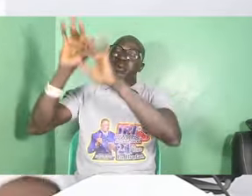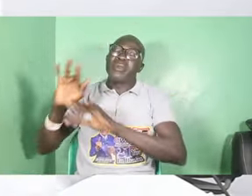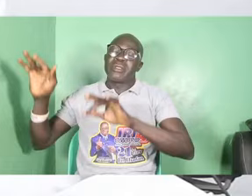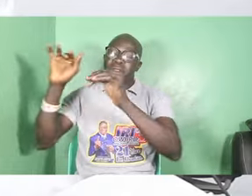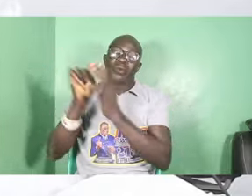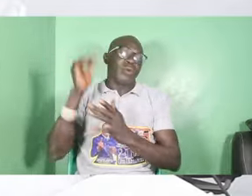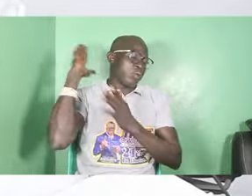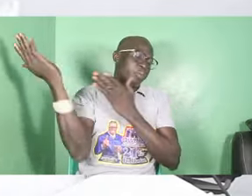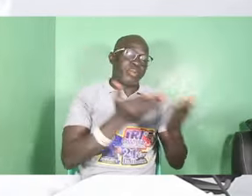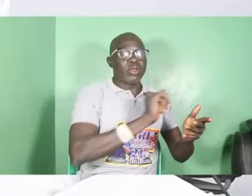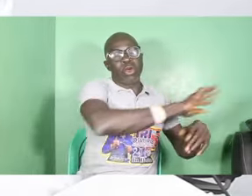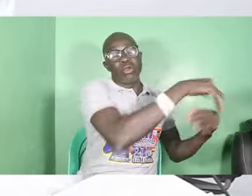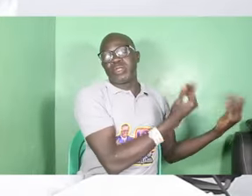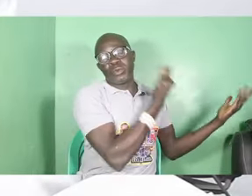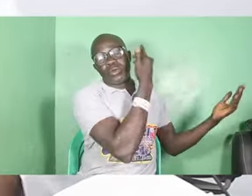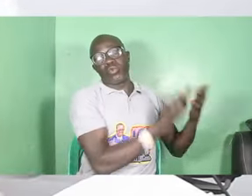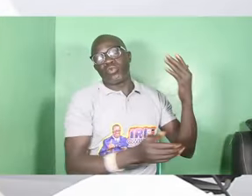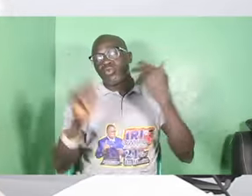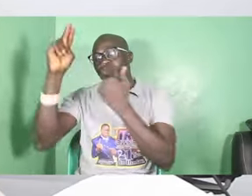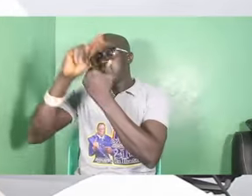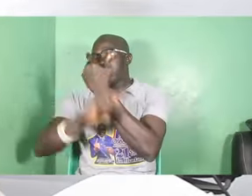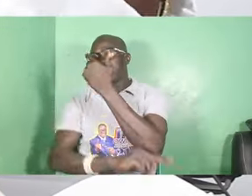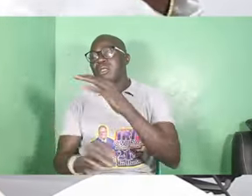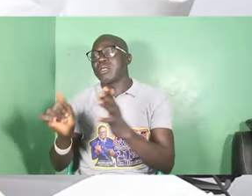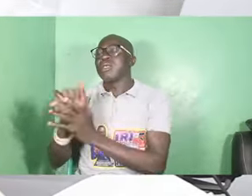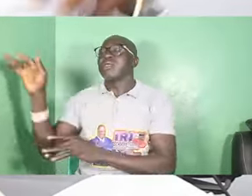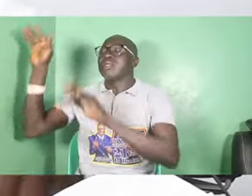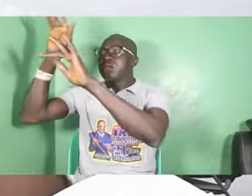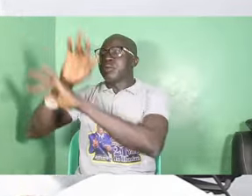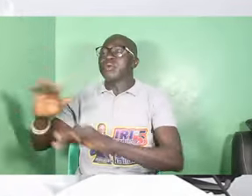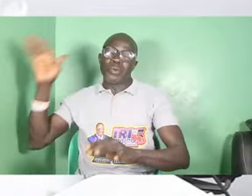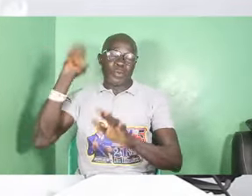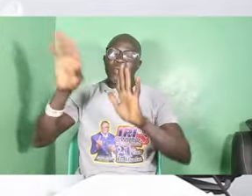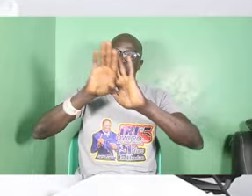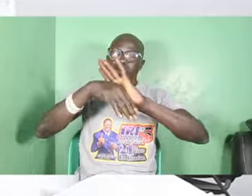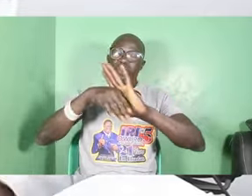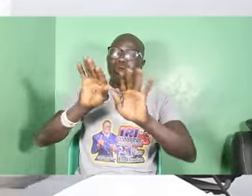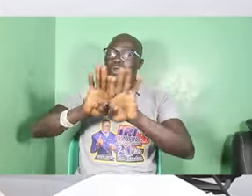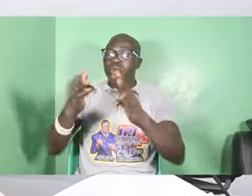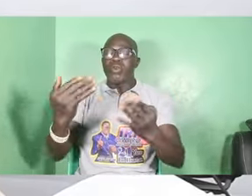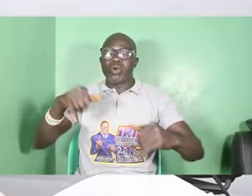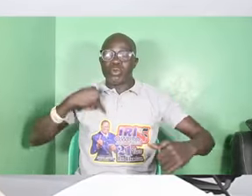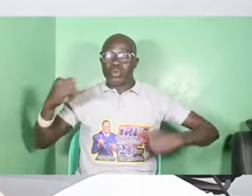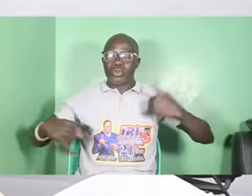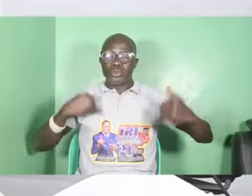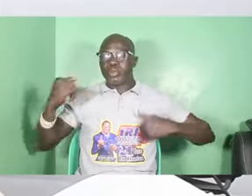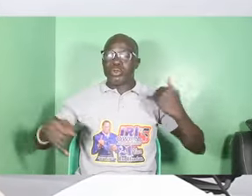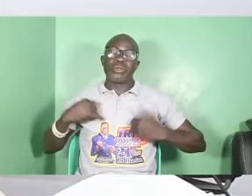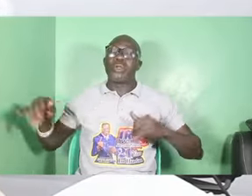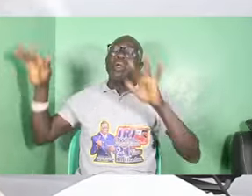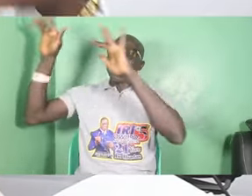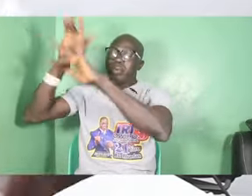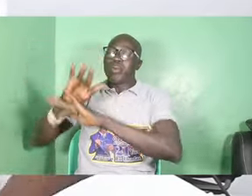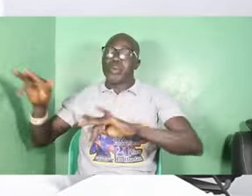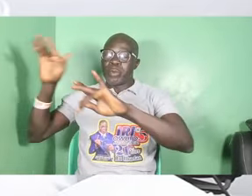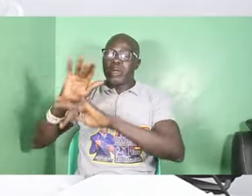deni. Mercy will bring unexpected goodness. Anu ma shile ko ayo fun yan. Mercy will open door of joy. Anu ma promote